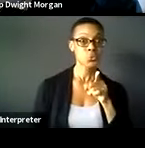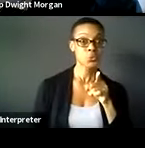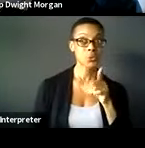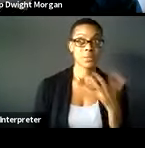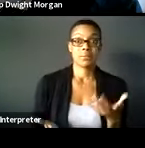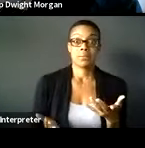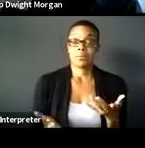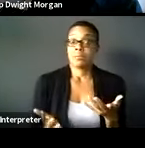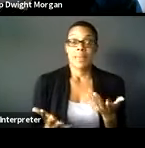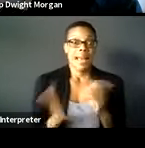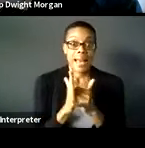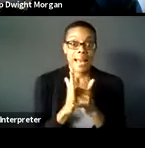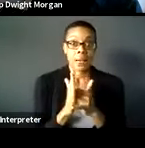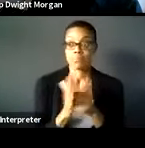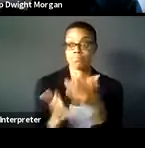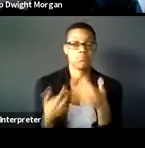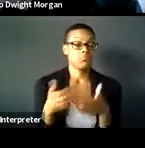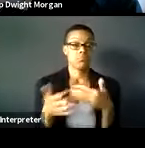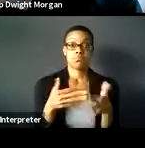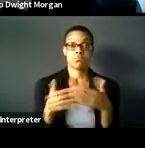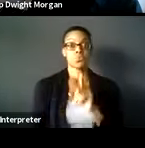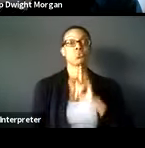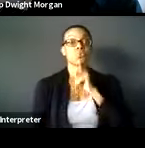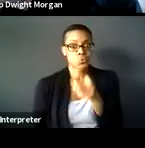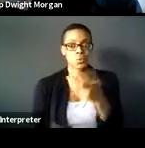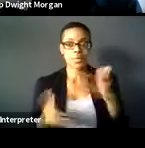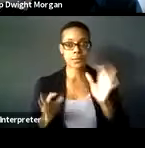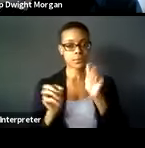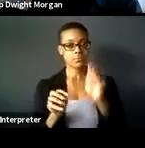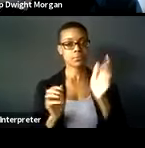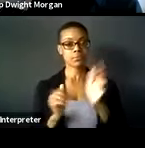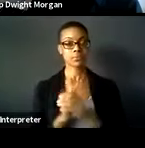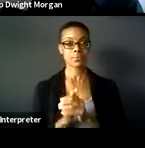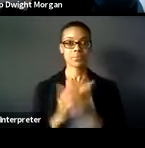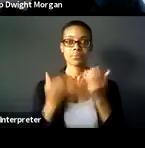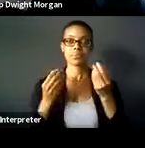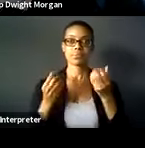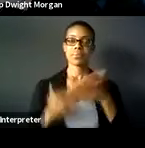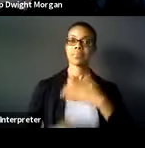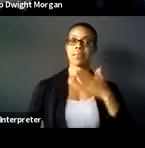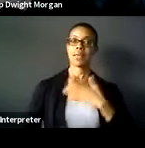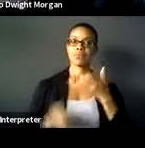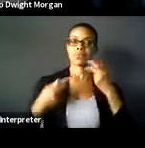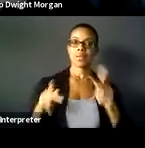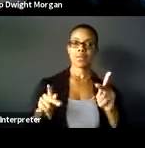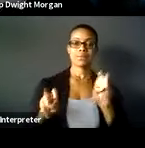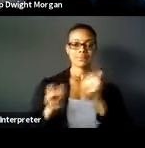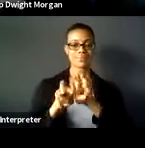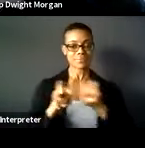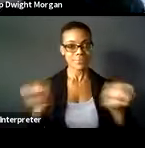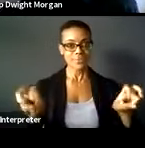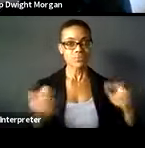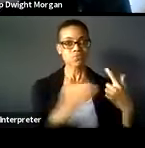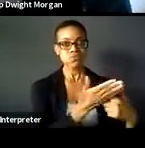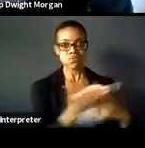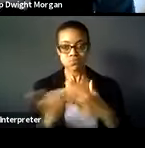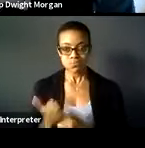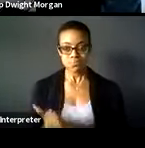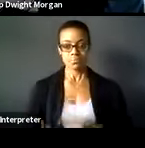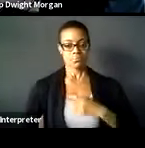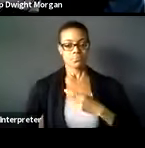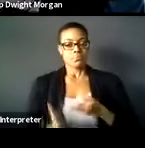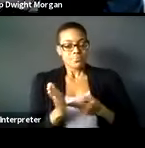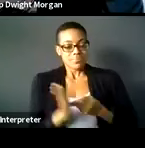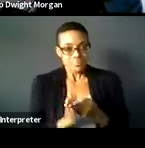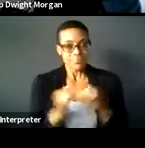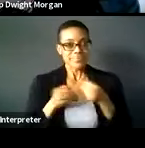truth. And I'm so happy to be a part of this panel that will allow us to further tell our stories, the truth about ourselves,